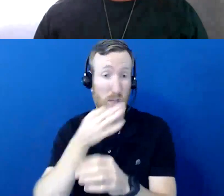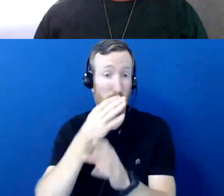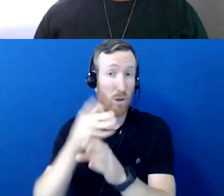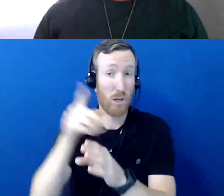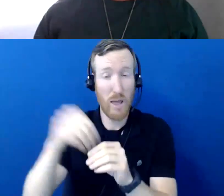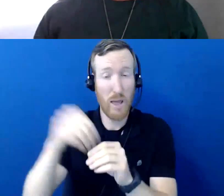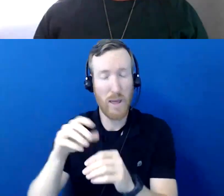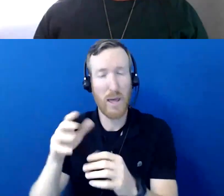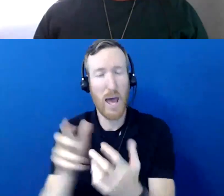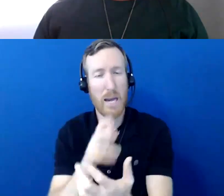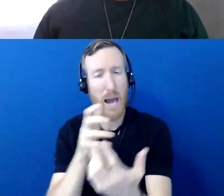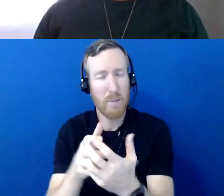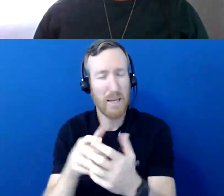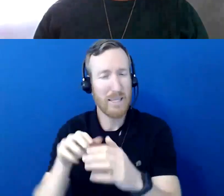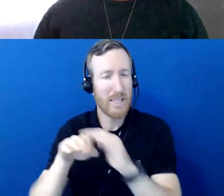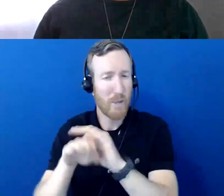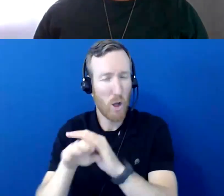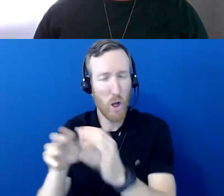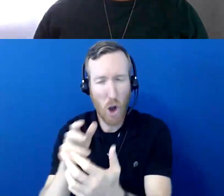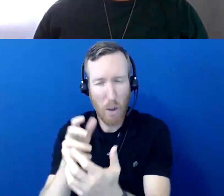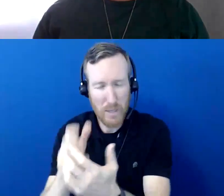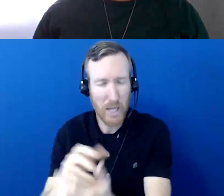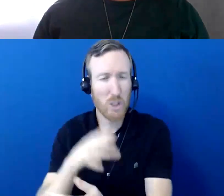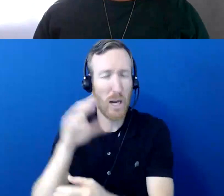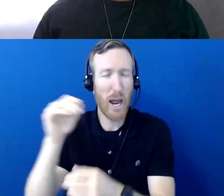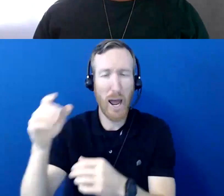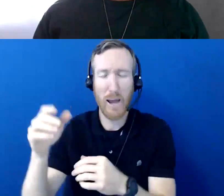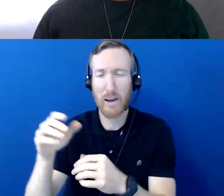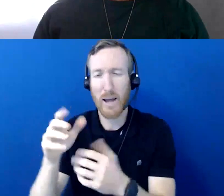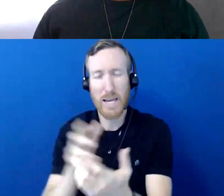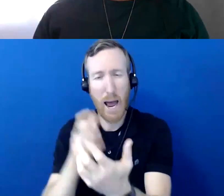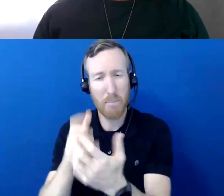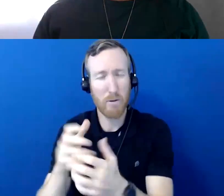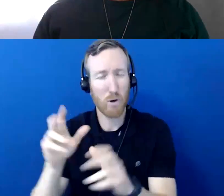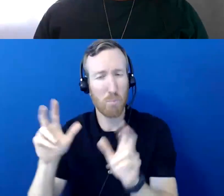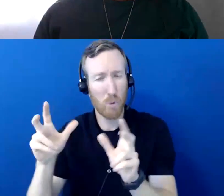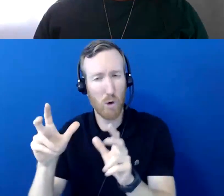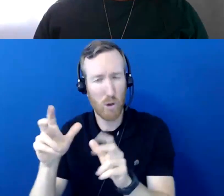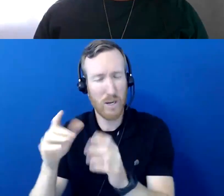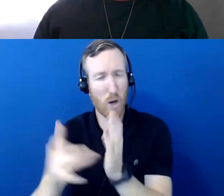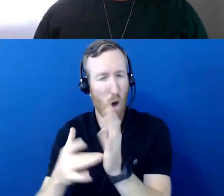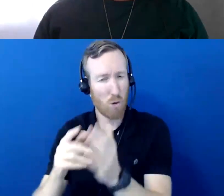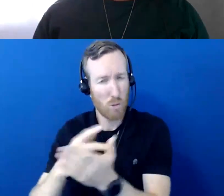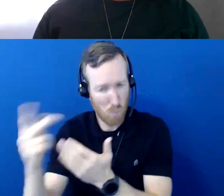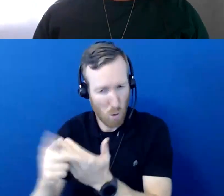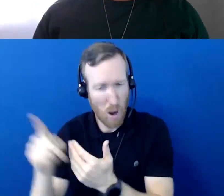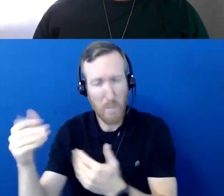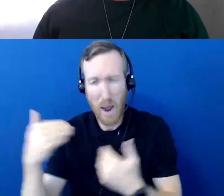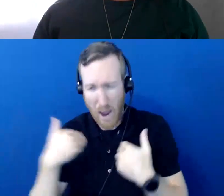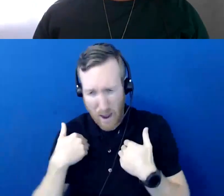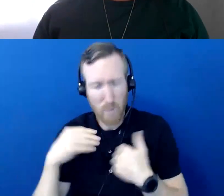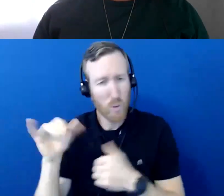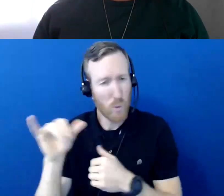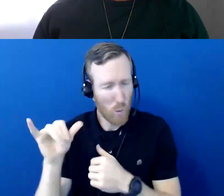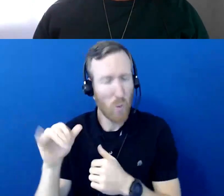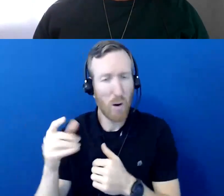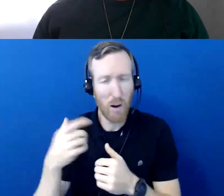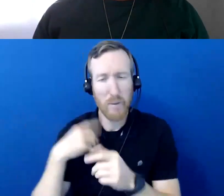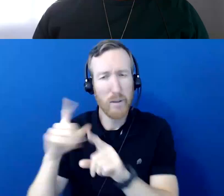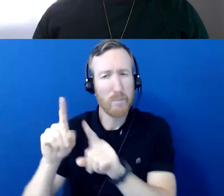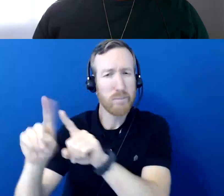accessibility accommodation and adaptive computer technology program at SSC, who provide a broad range